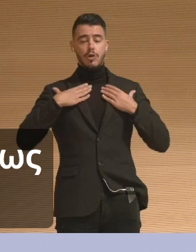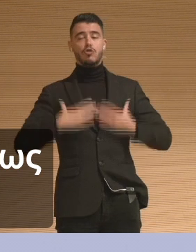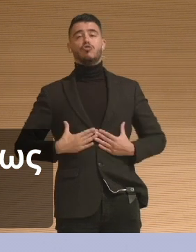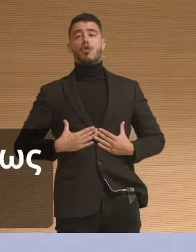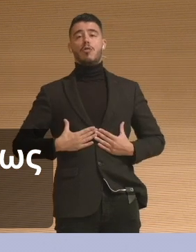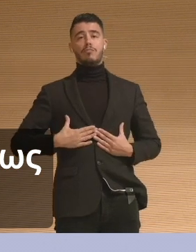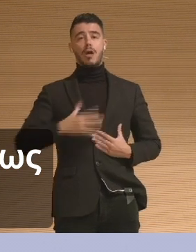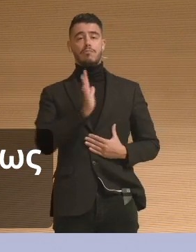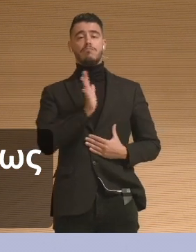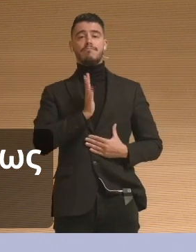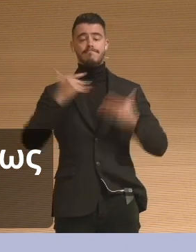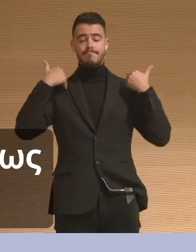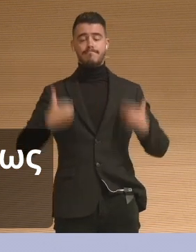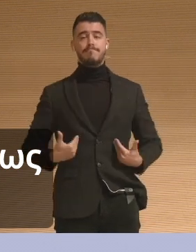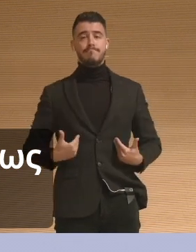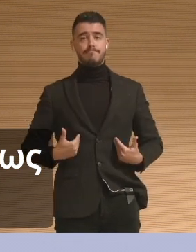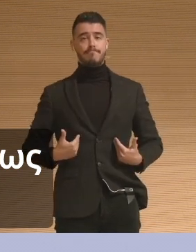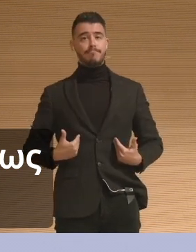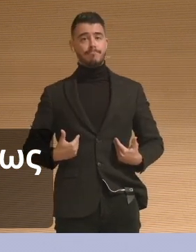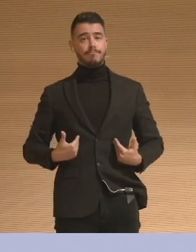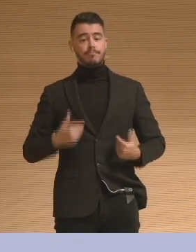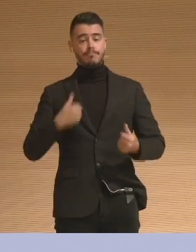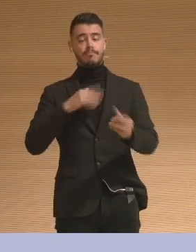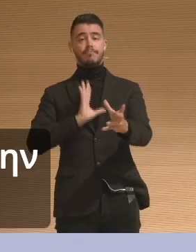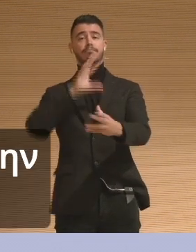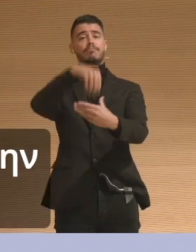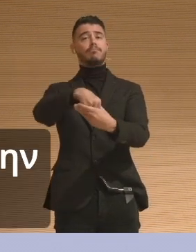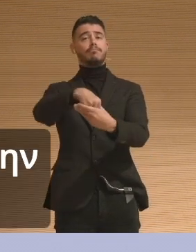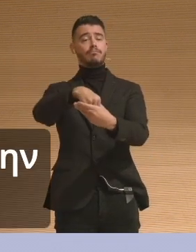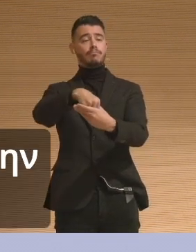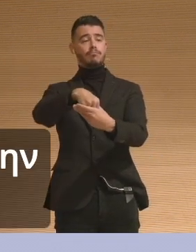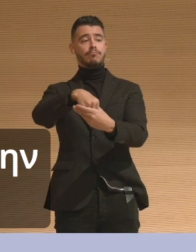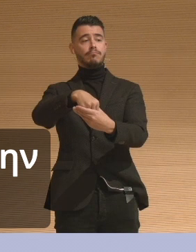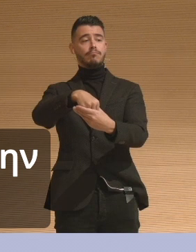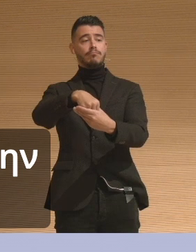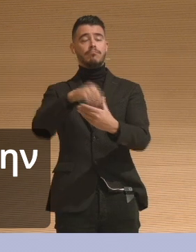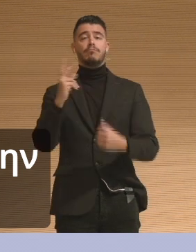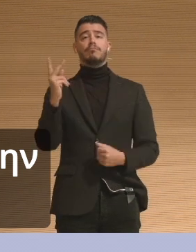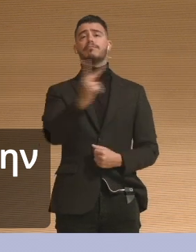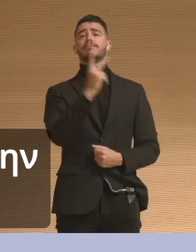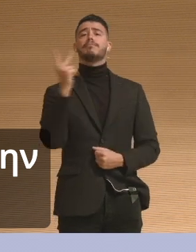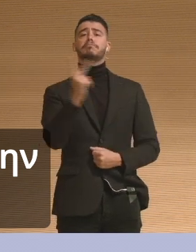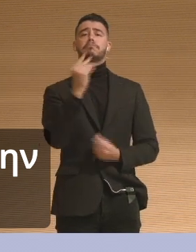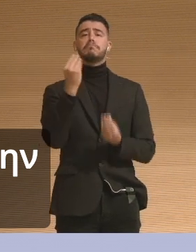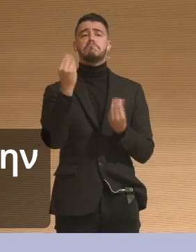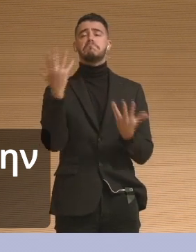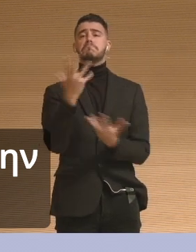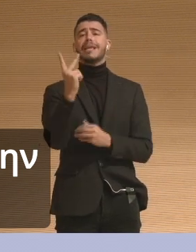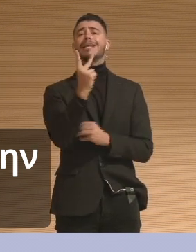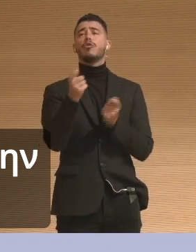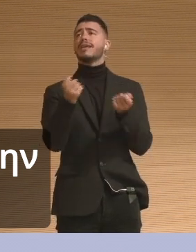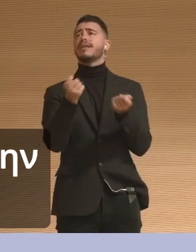can be attractive to people because they're not seen as medical. The schemes also provide different types of social and